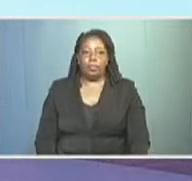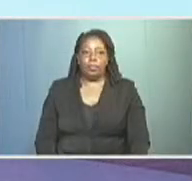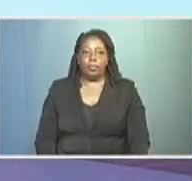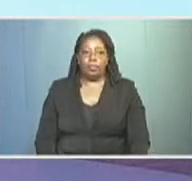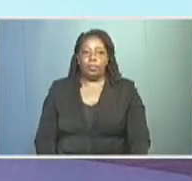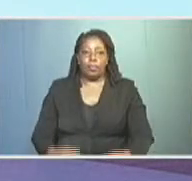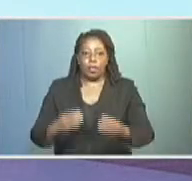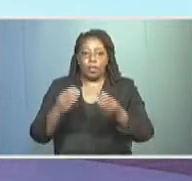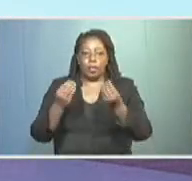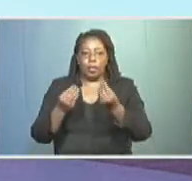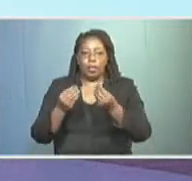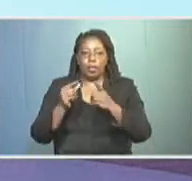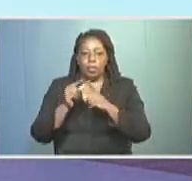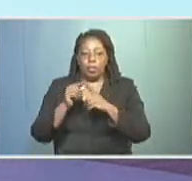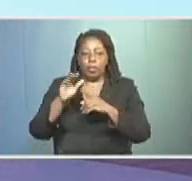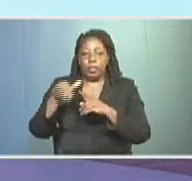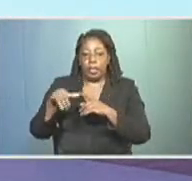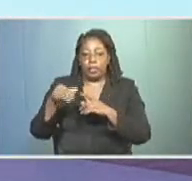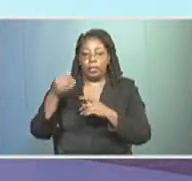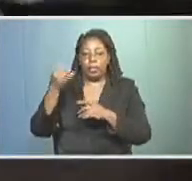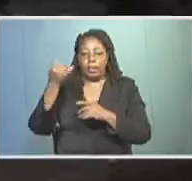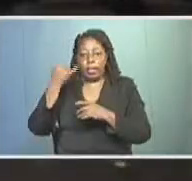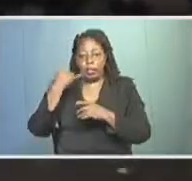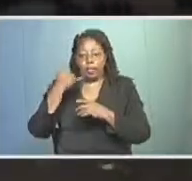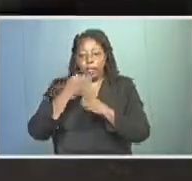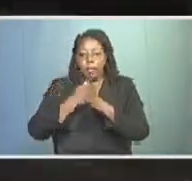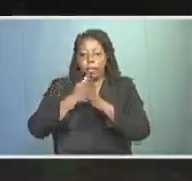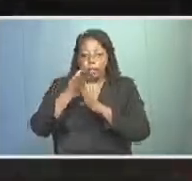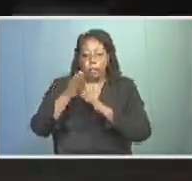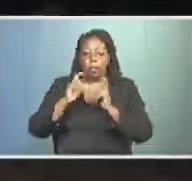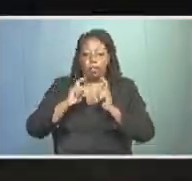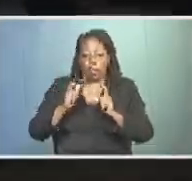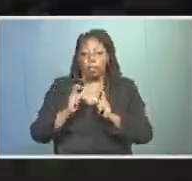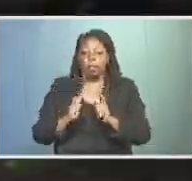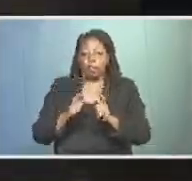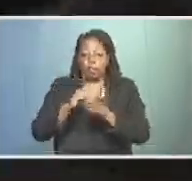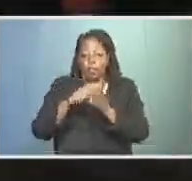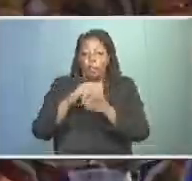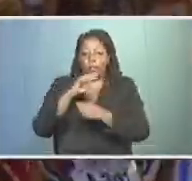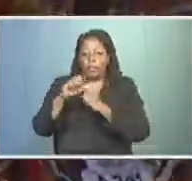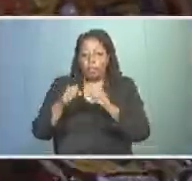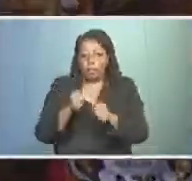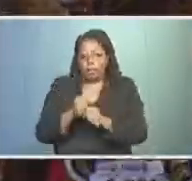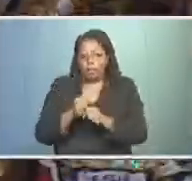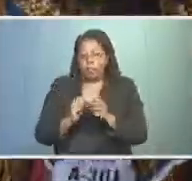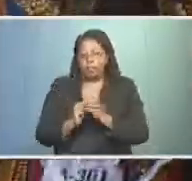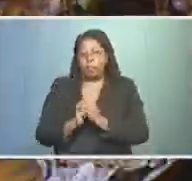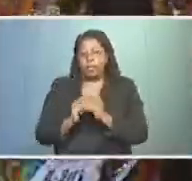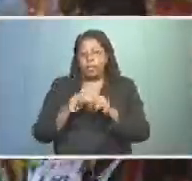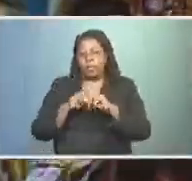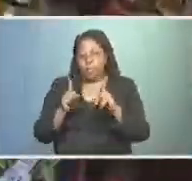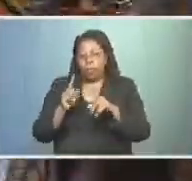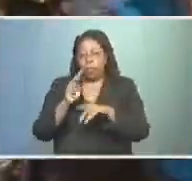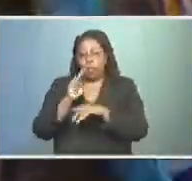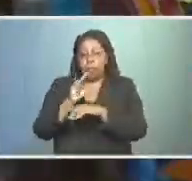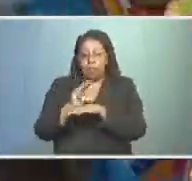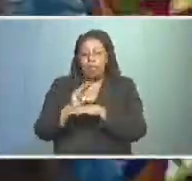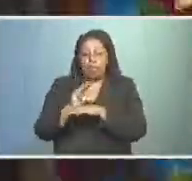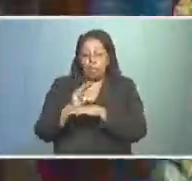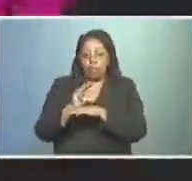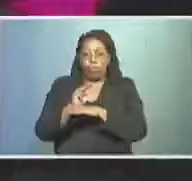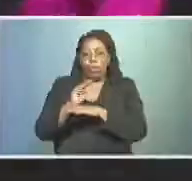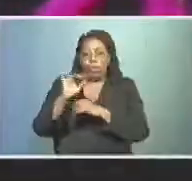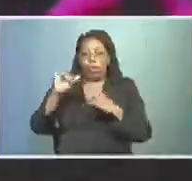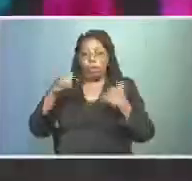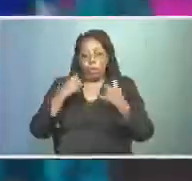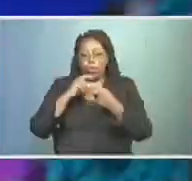No word yet on whether a major Junkanoo parade will take place this year, but Minister of Youth, Sports and Culture, the Honorable Mario Bolag, says